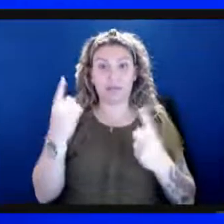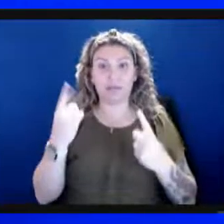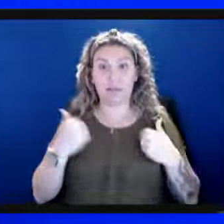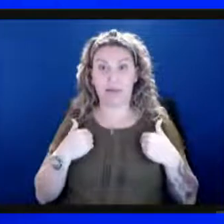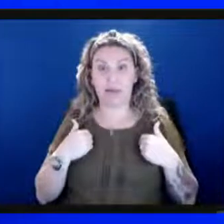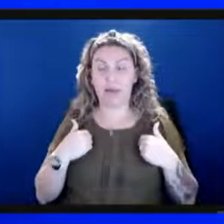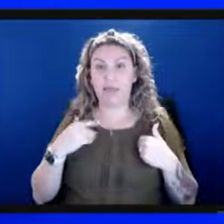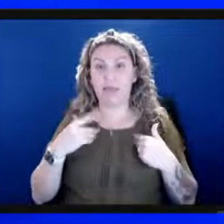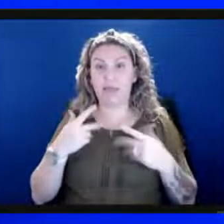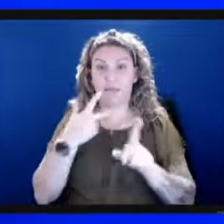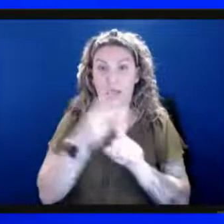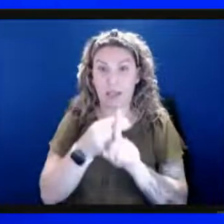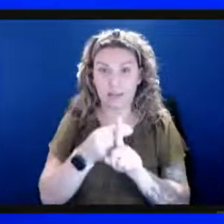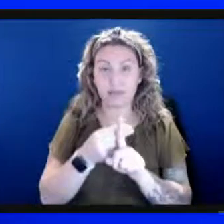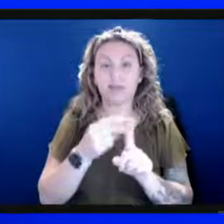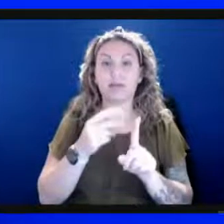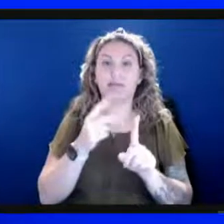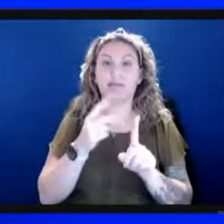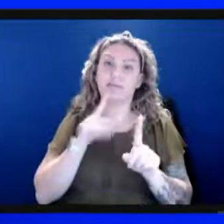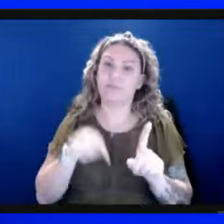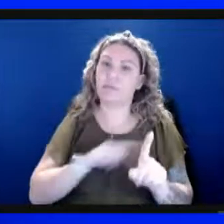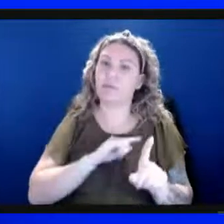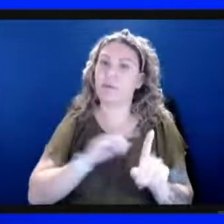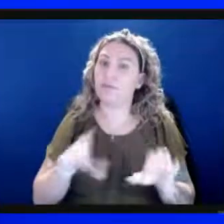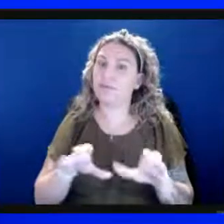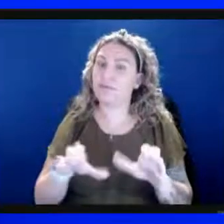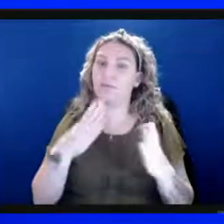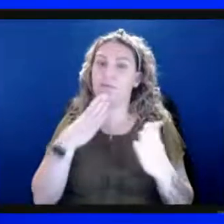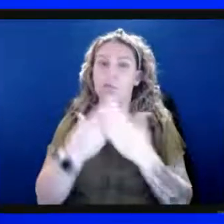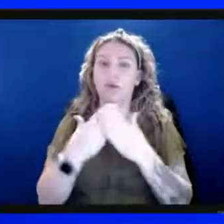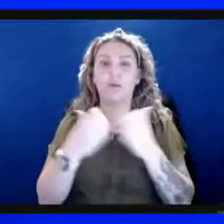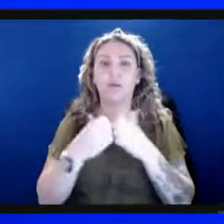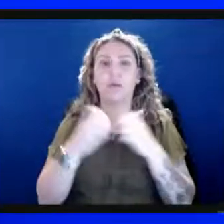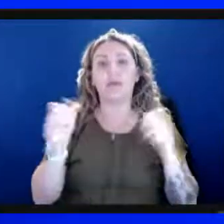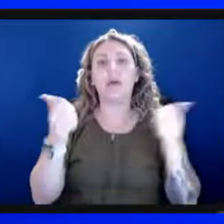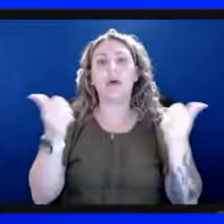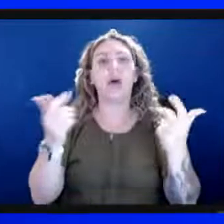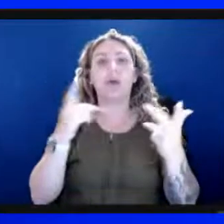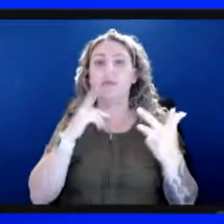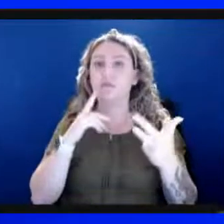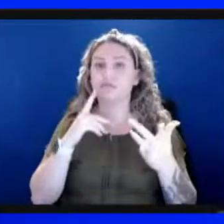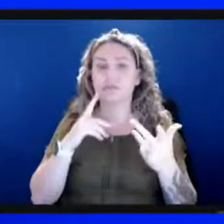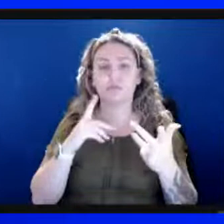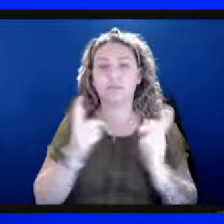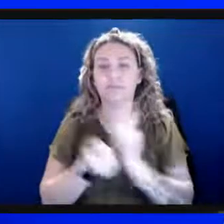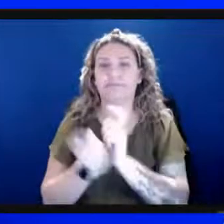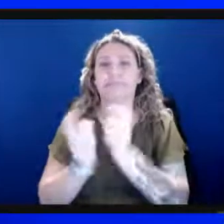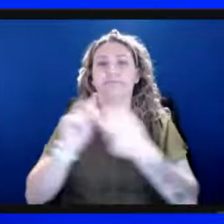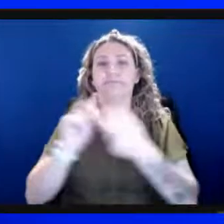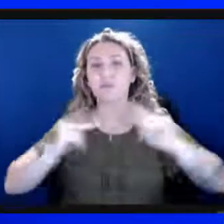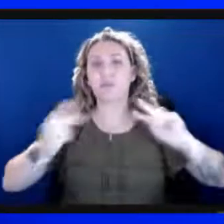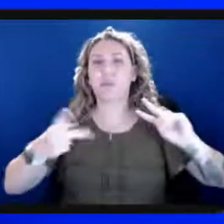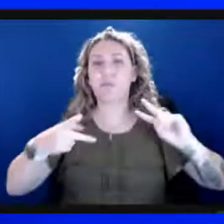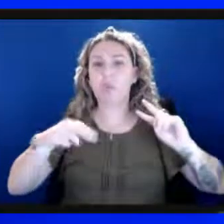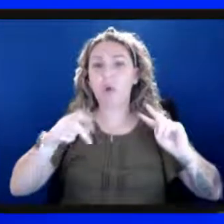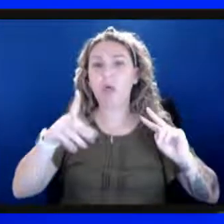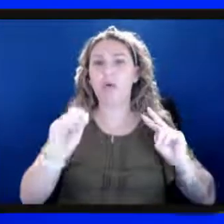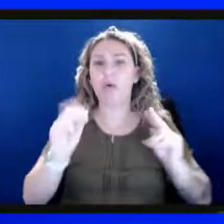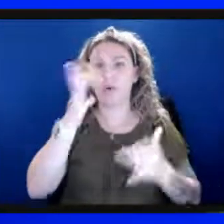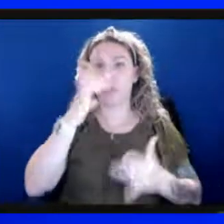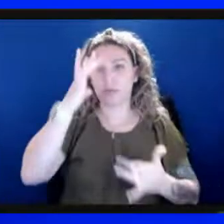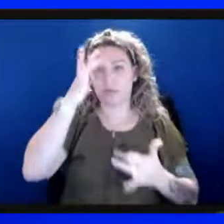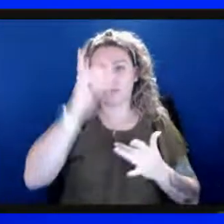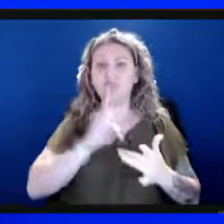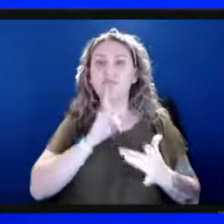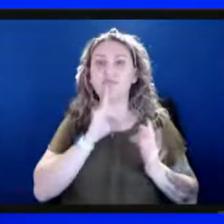campaign, we've done very well with any other acquired polio virus disease. So it is vitally important. It is